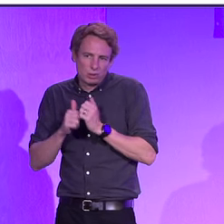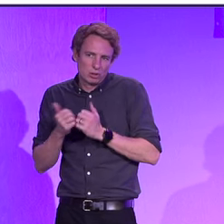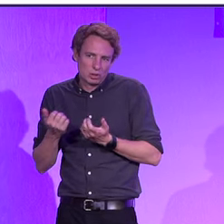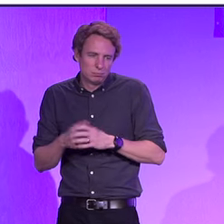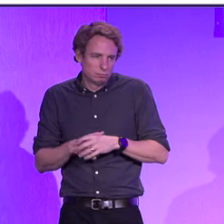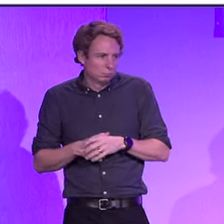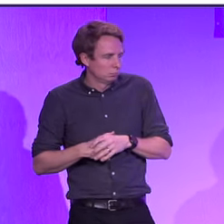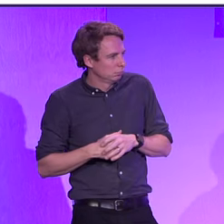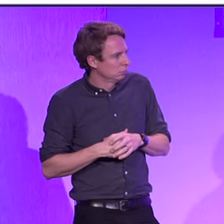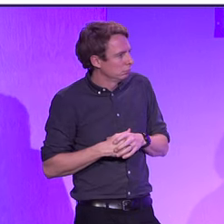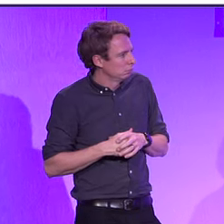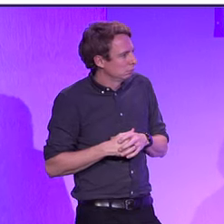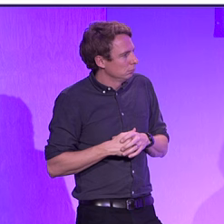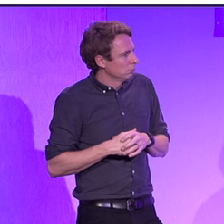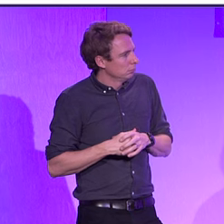setup.